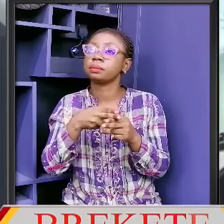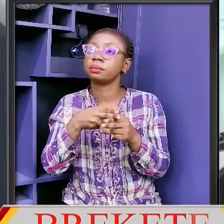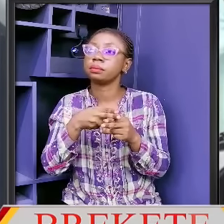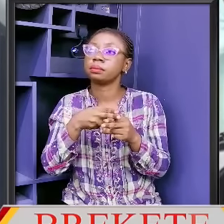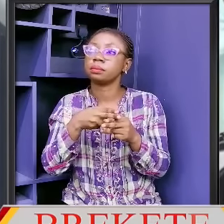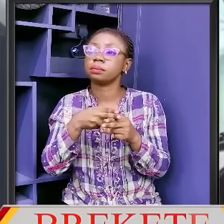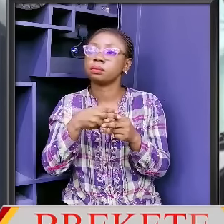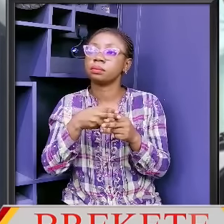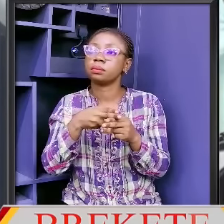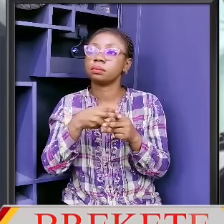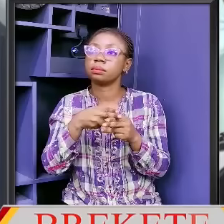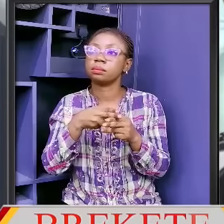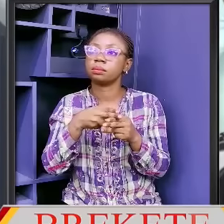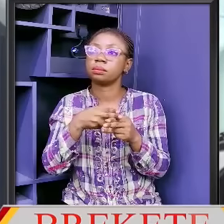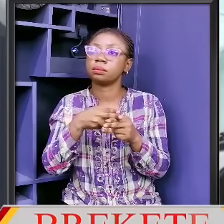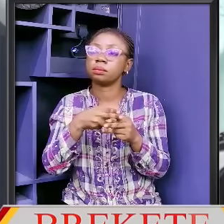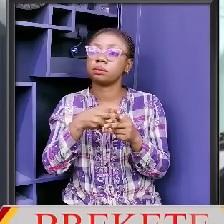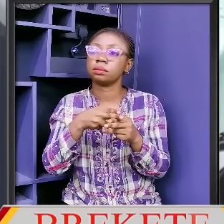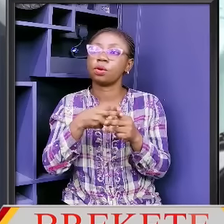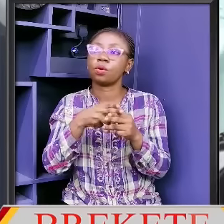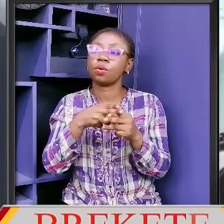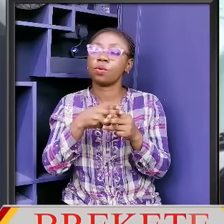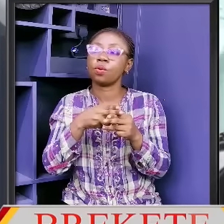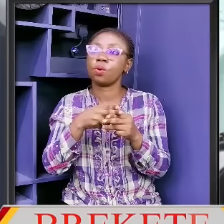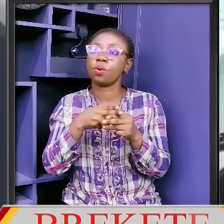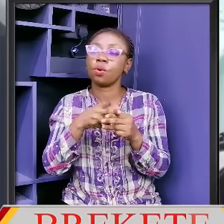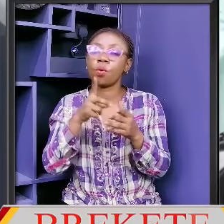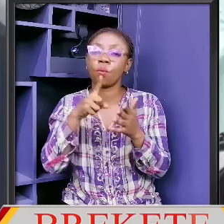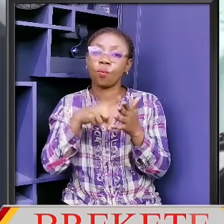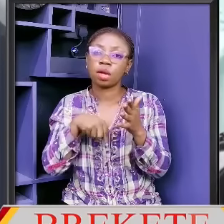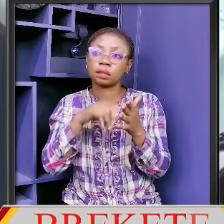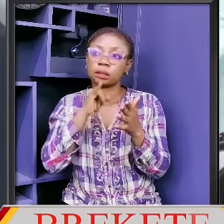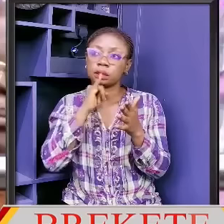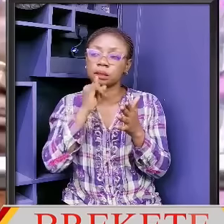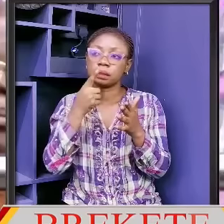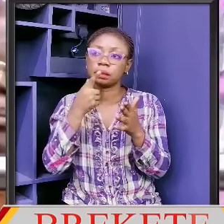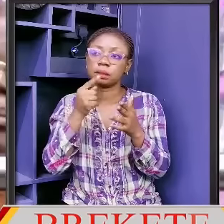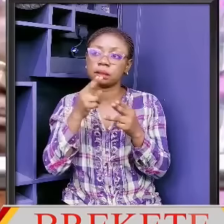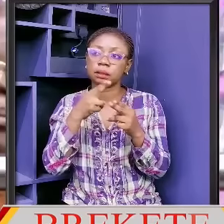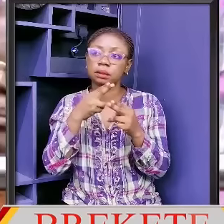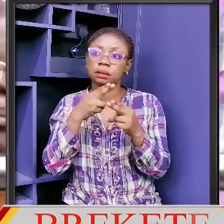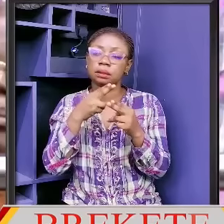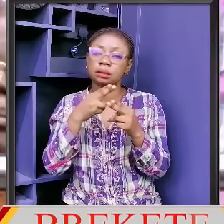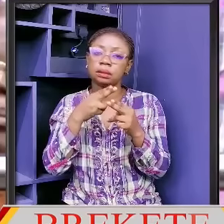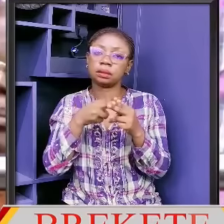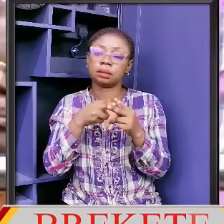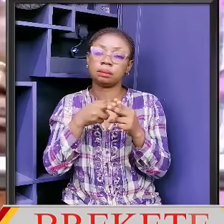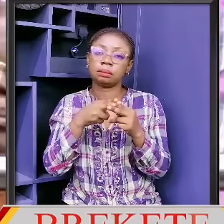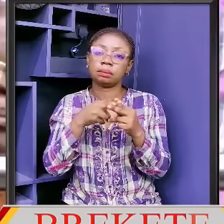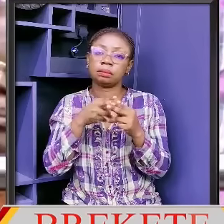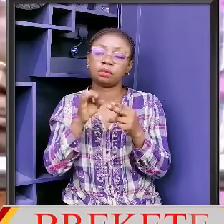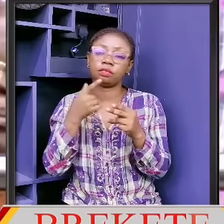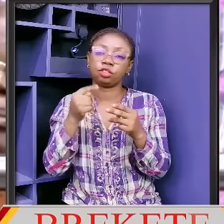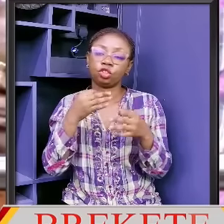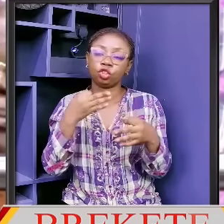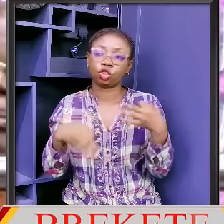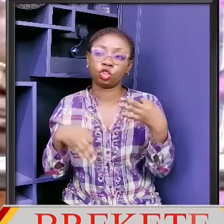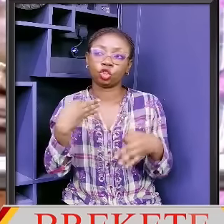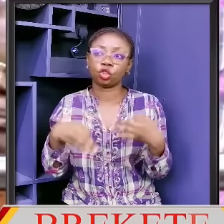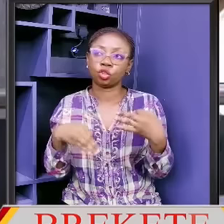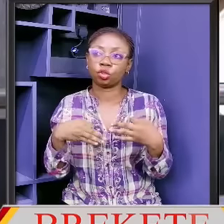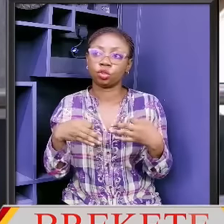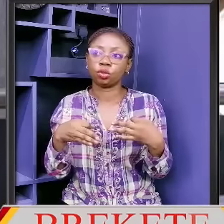Compromise now. It's magistrate court Zuru. Waiting court be two. The name of the judge. Magistrate court Zuru court 2. Abi? Yes.